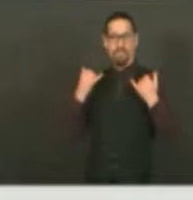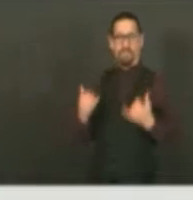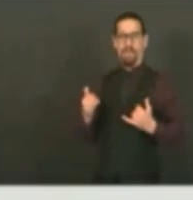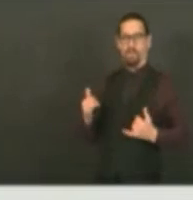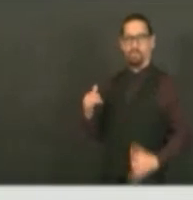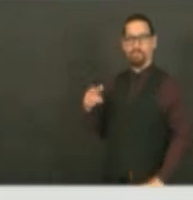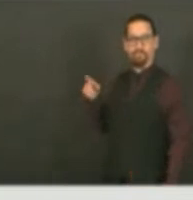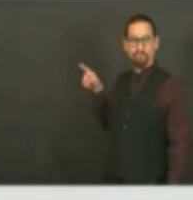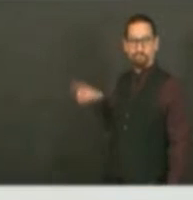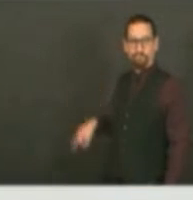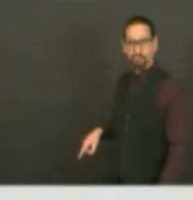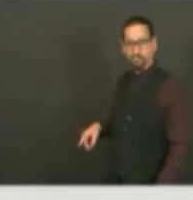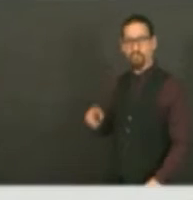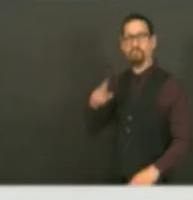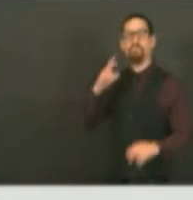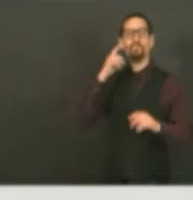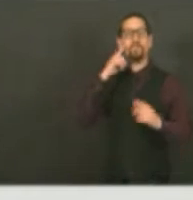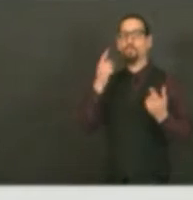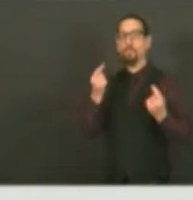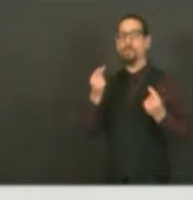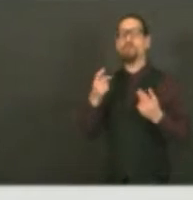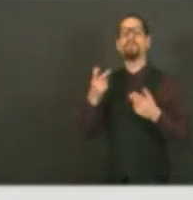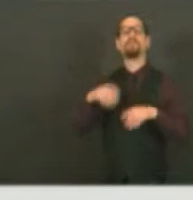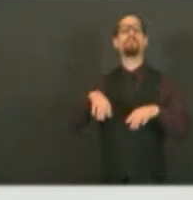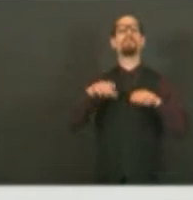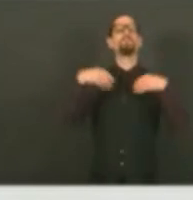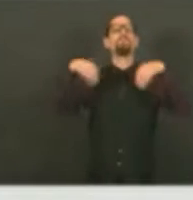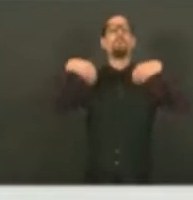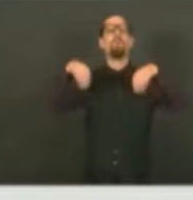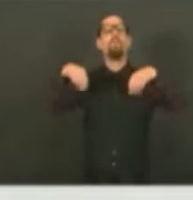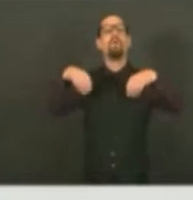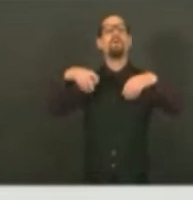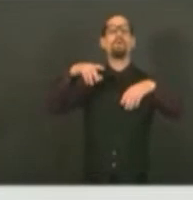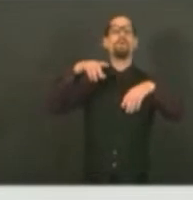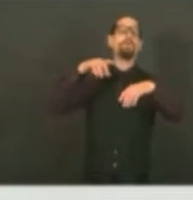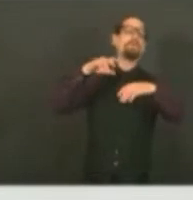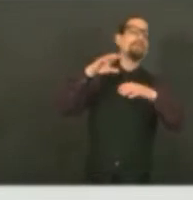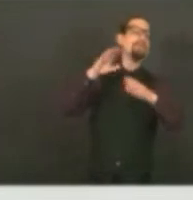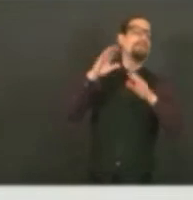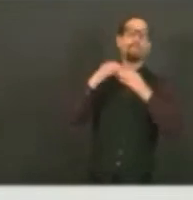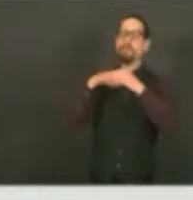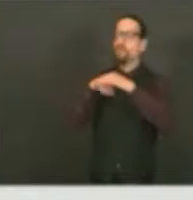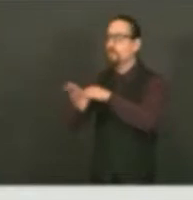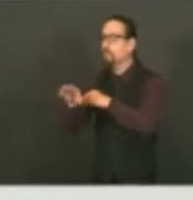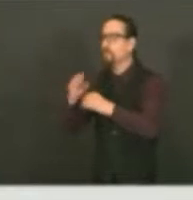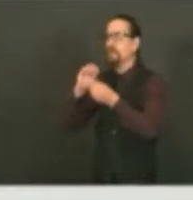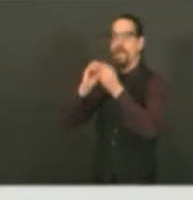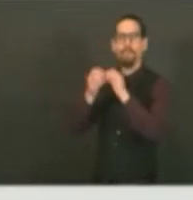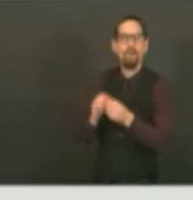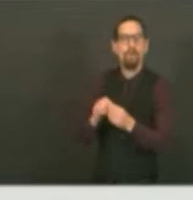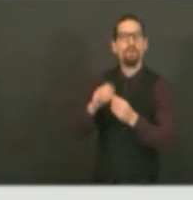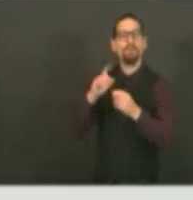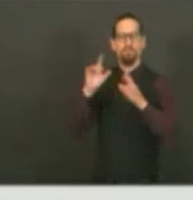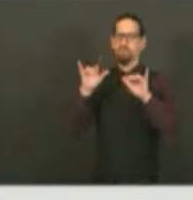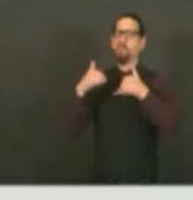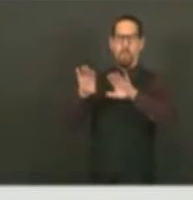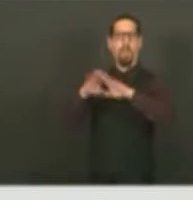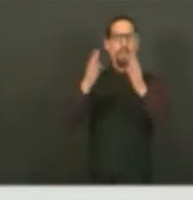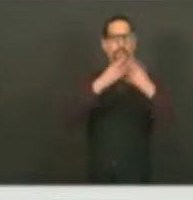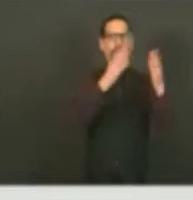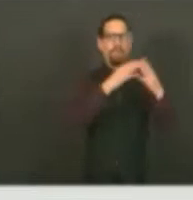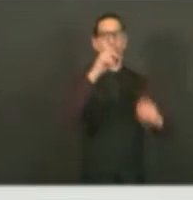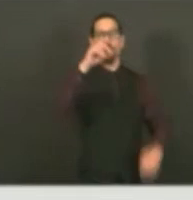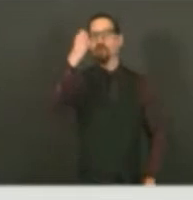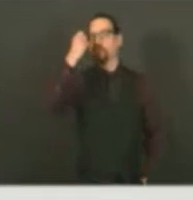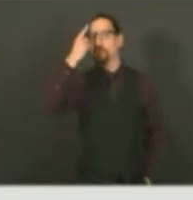restrictions will remain the same also. It includes lower capacity limits for big box stores. And I